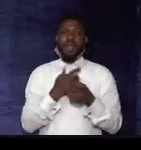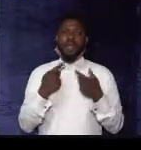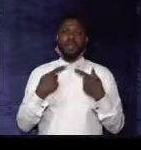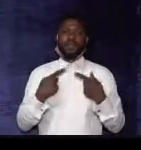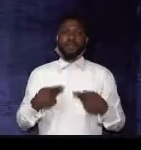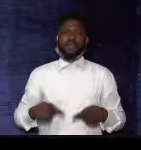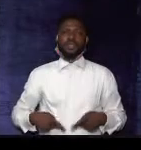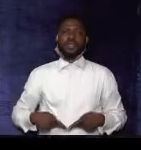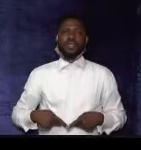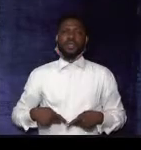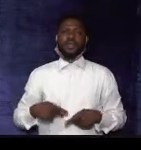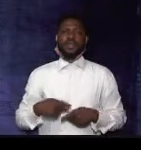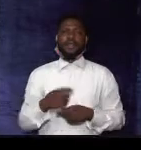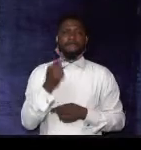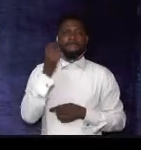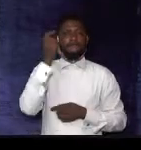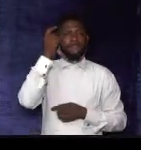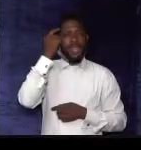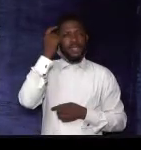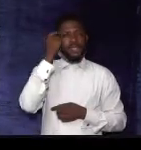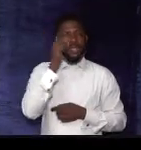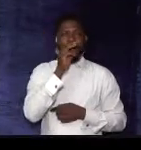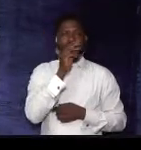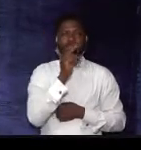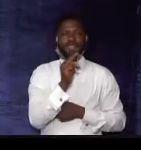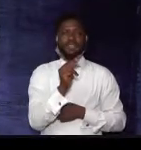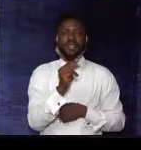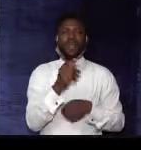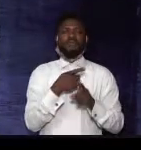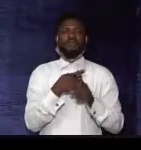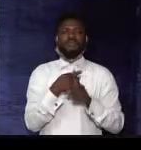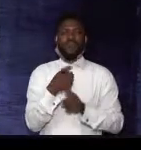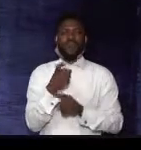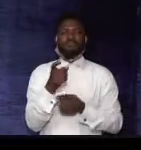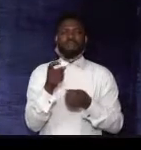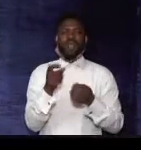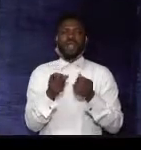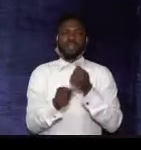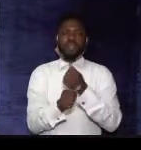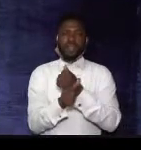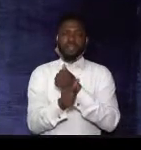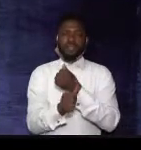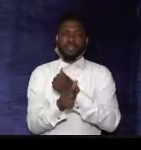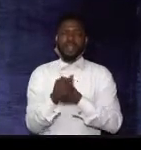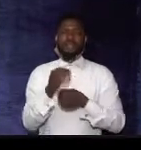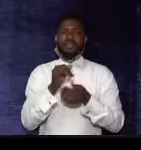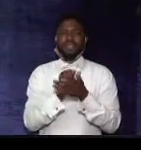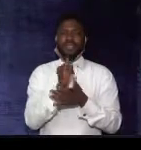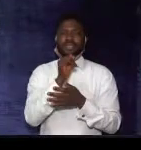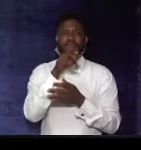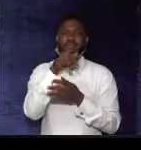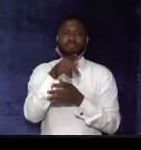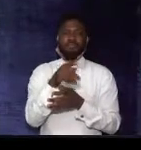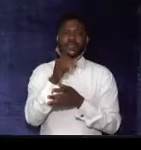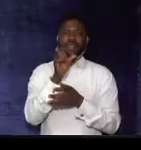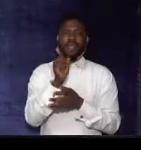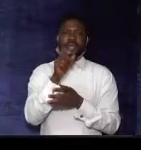Our physical and what? Mental being from what? Danger.